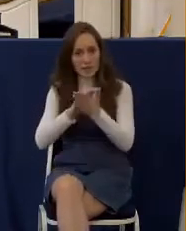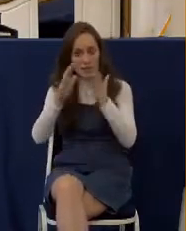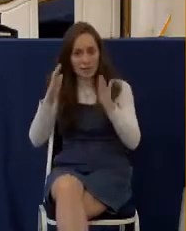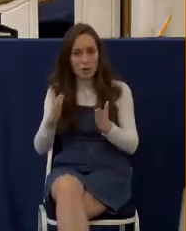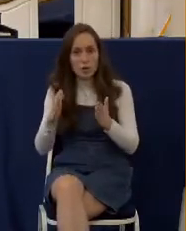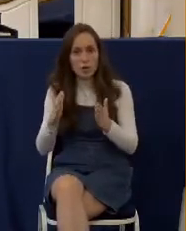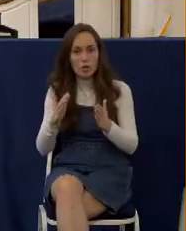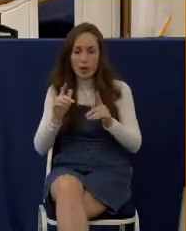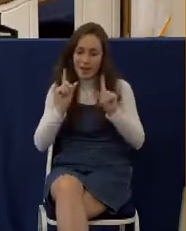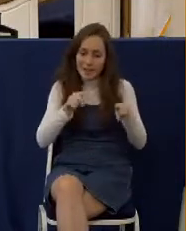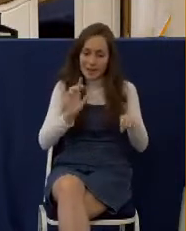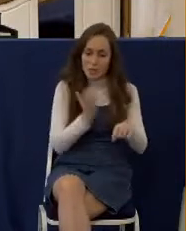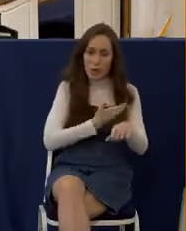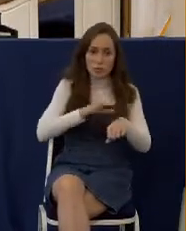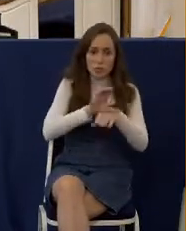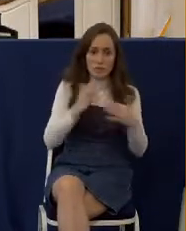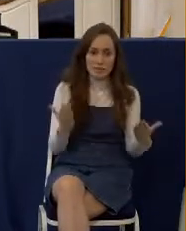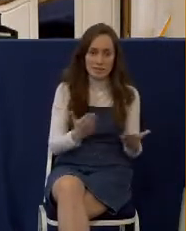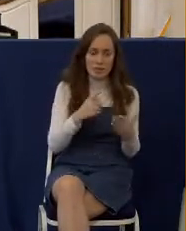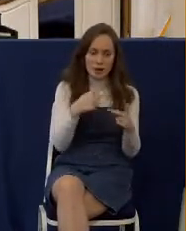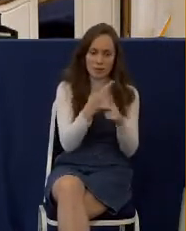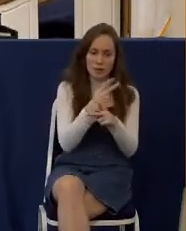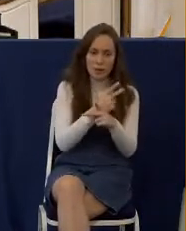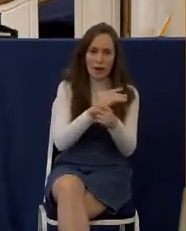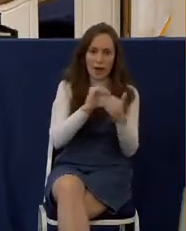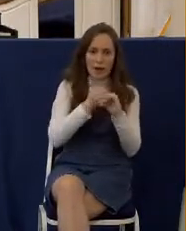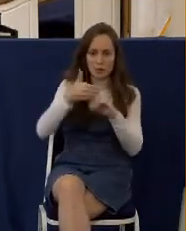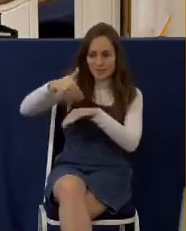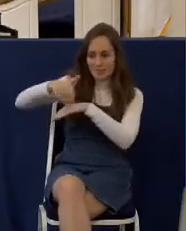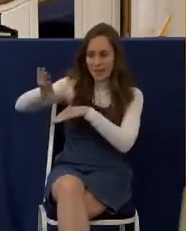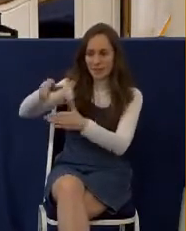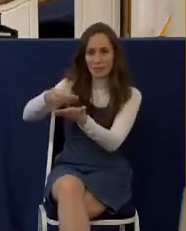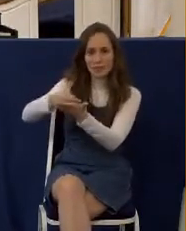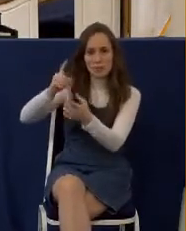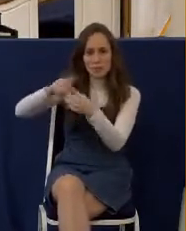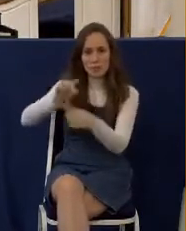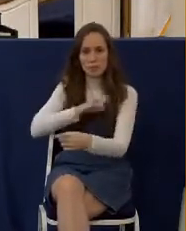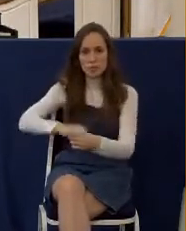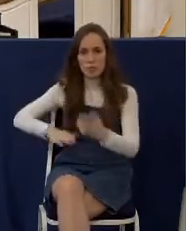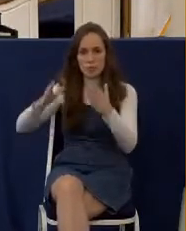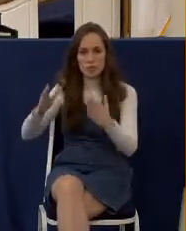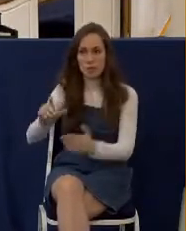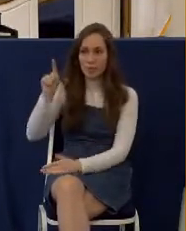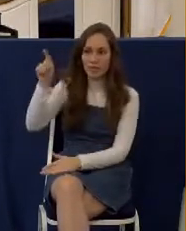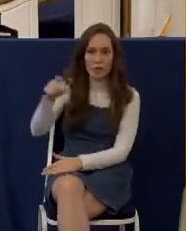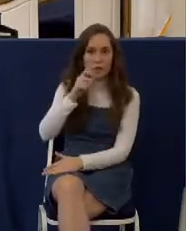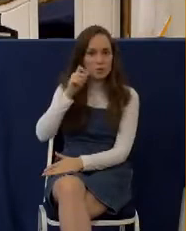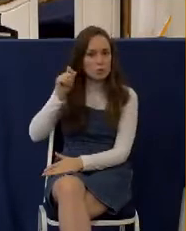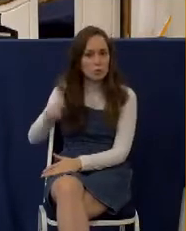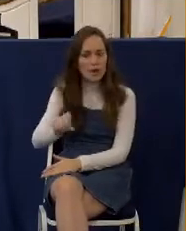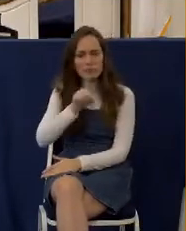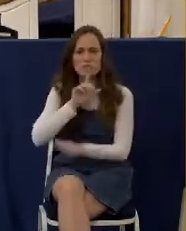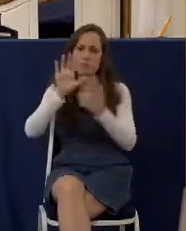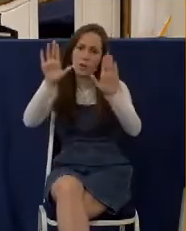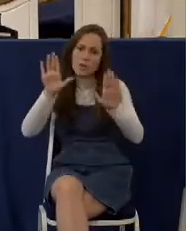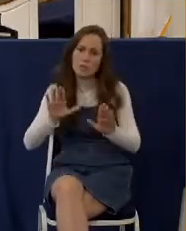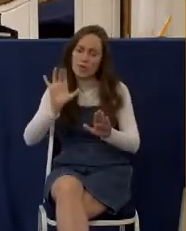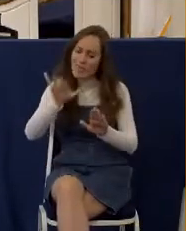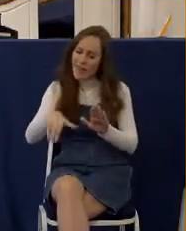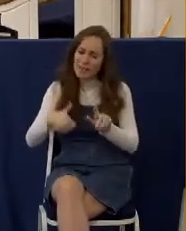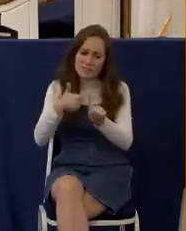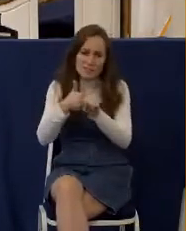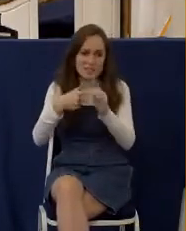here heard about it and figured out a way to get some funds to some believers over there. You know what? That's wonderful. That's an example of the